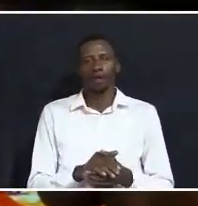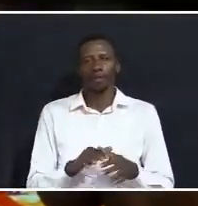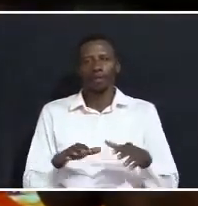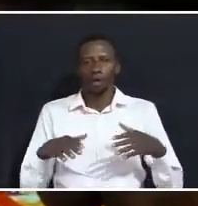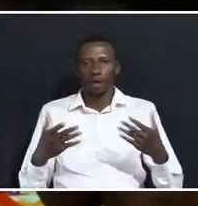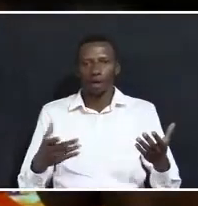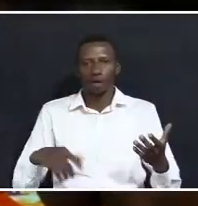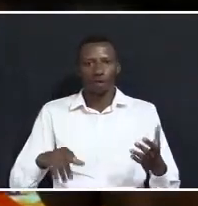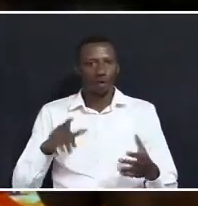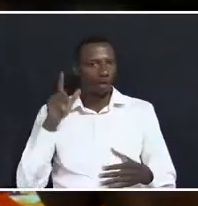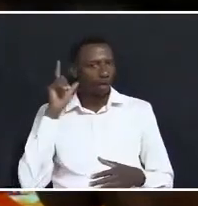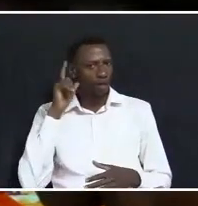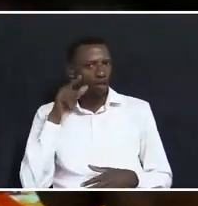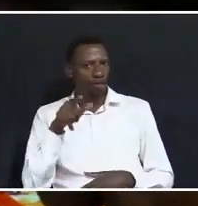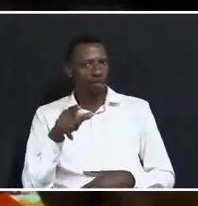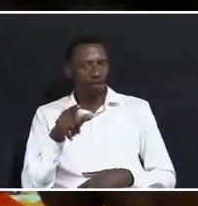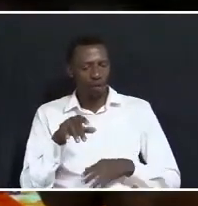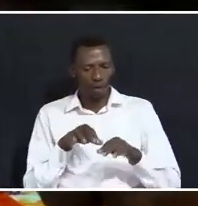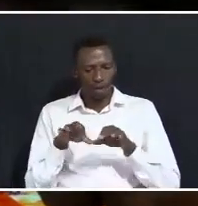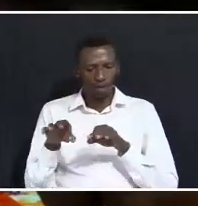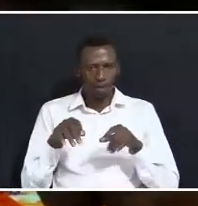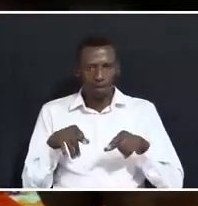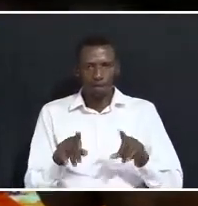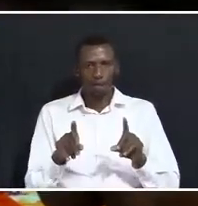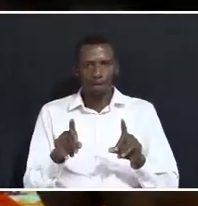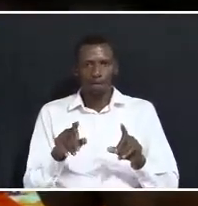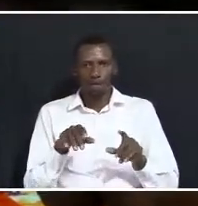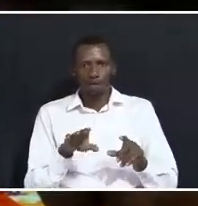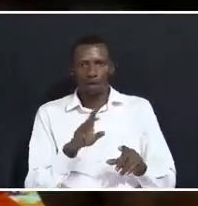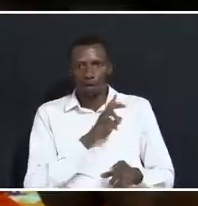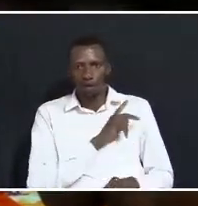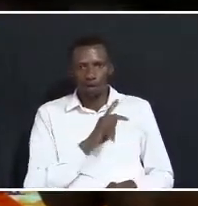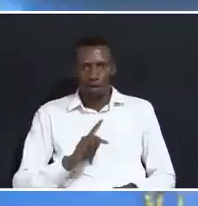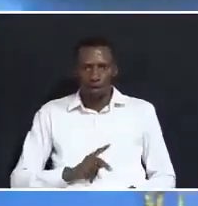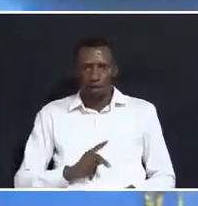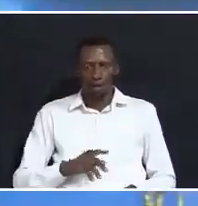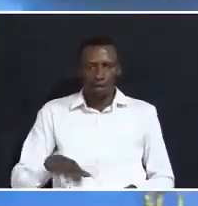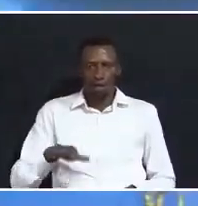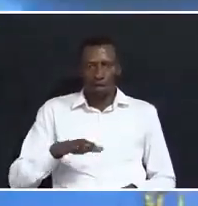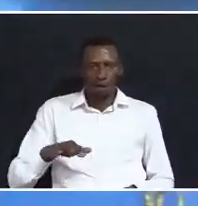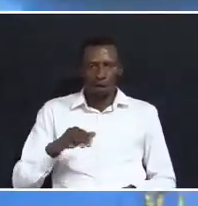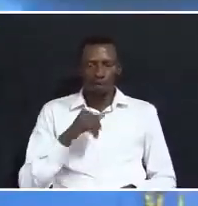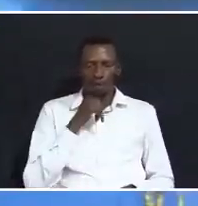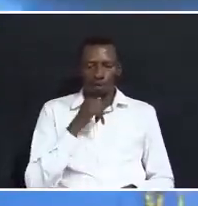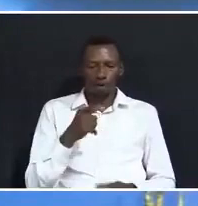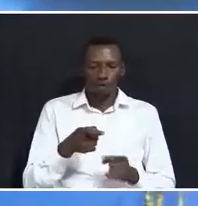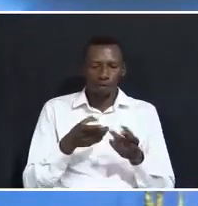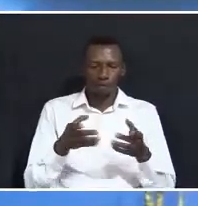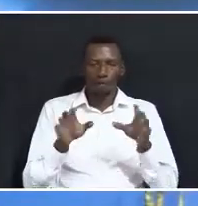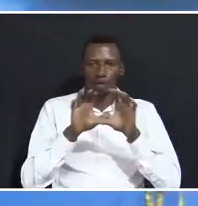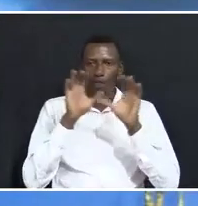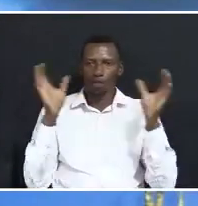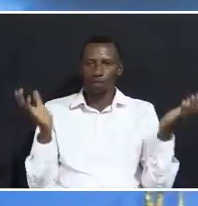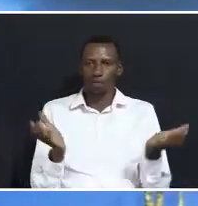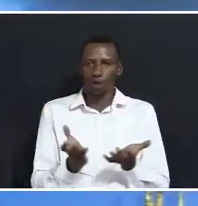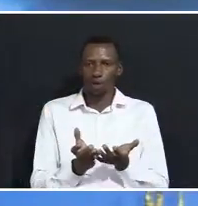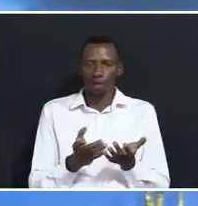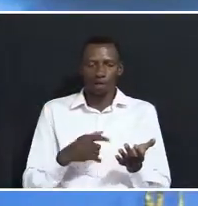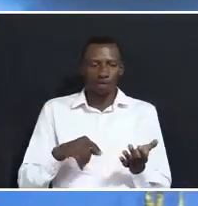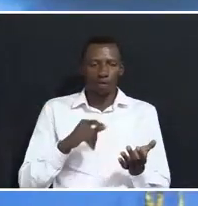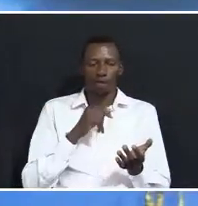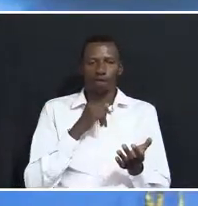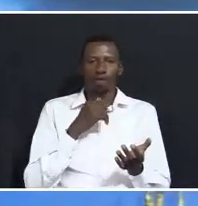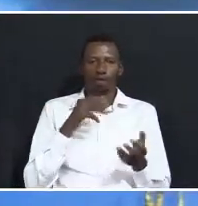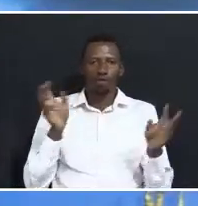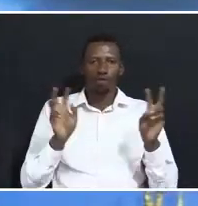have listened to you and the way you've explained yourself that your kingdom is not of this world, you are not the kind of Messiah we are looking